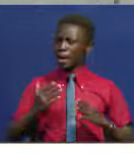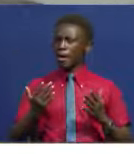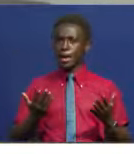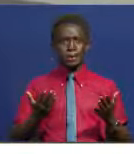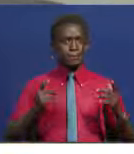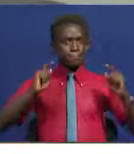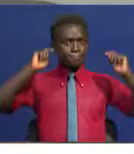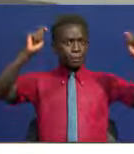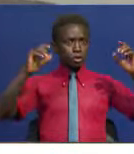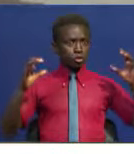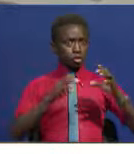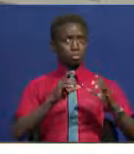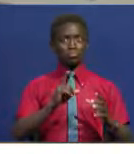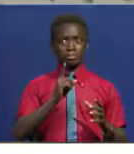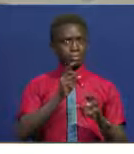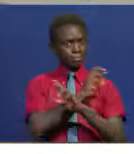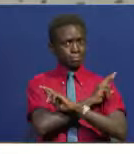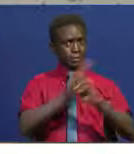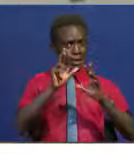to